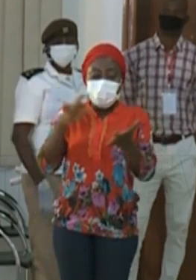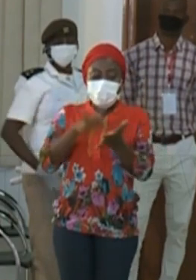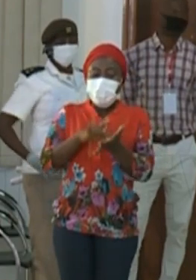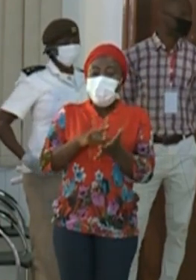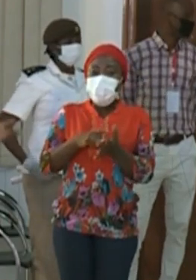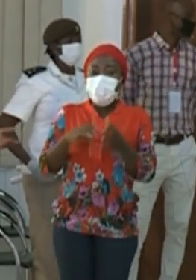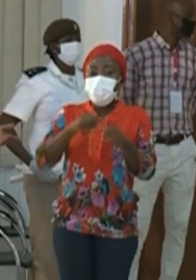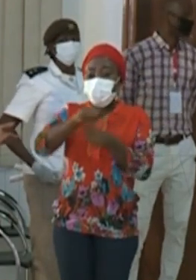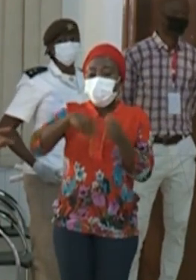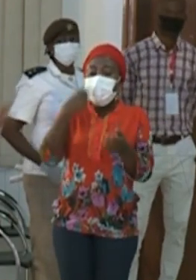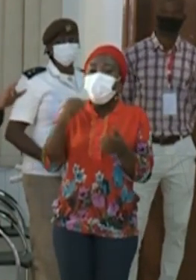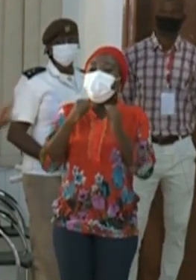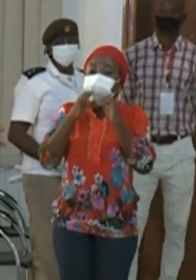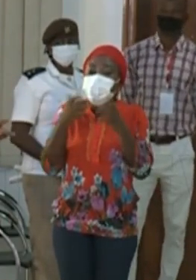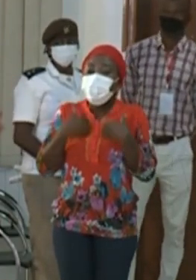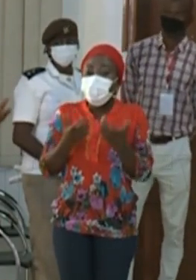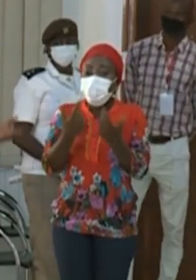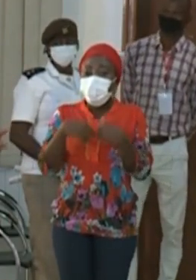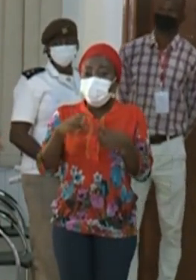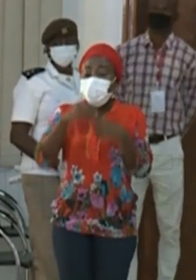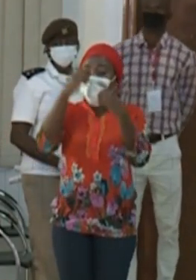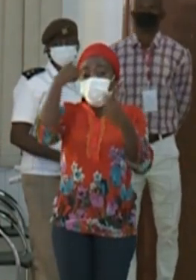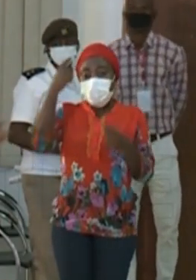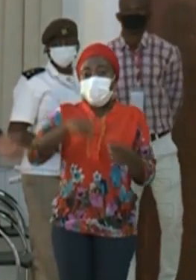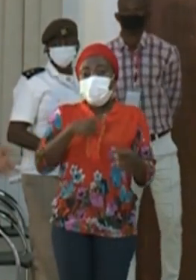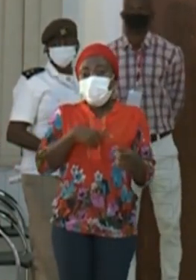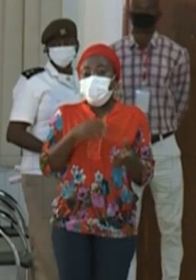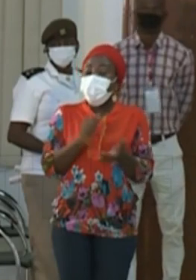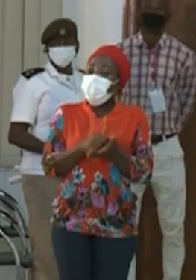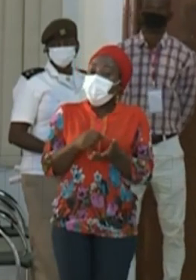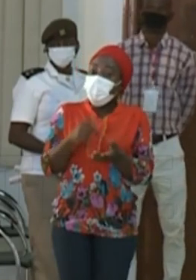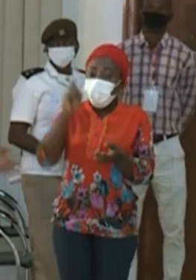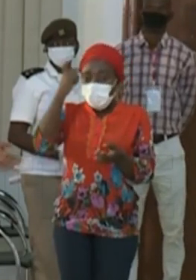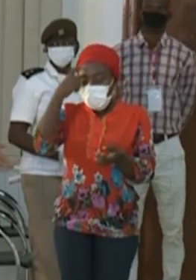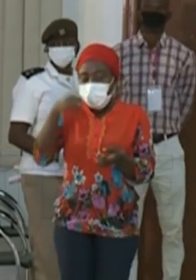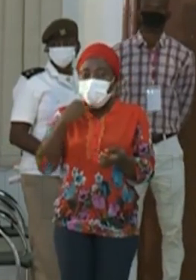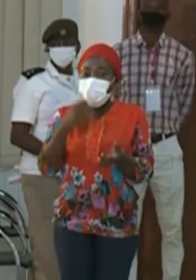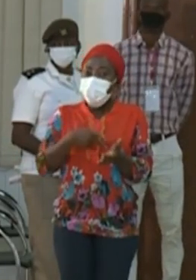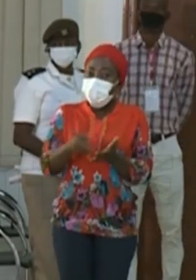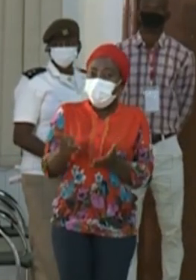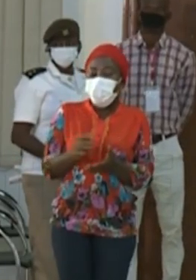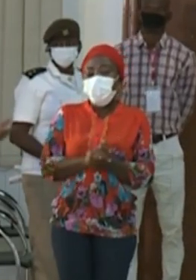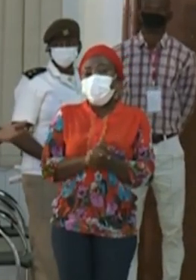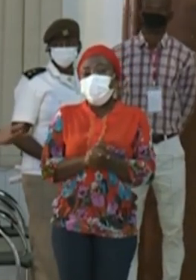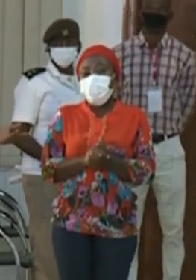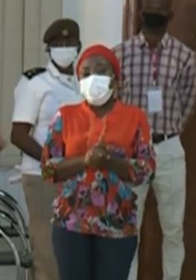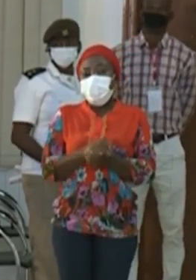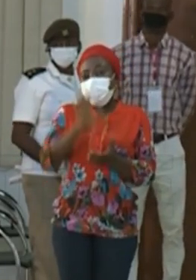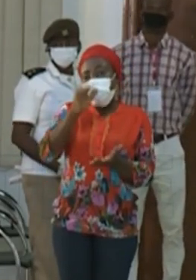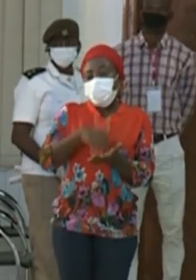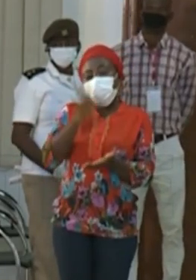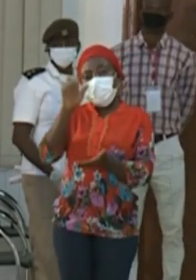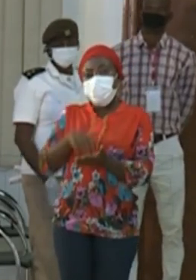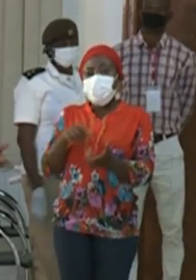Association, and he says nothing has come except for Lagos, which the governor has actually even upped the pay from 5,000 to 25,000. But other